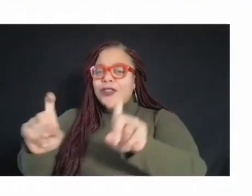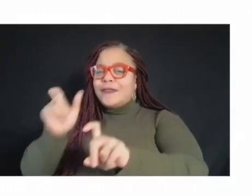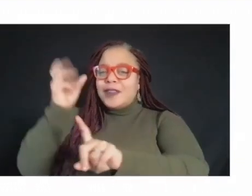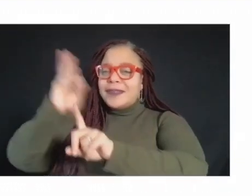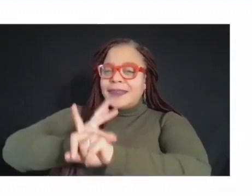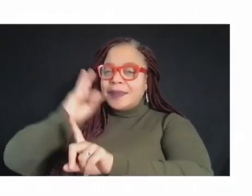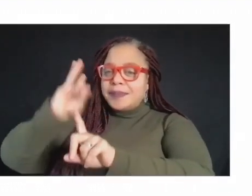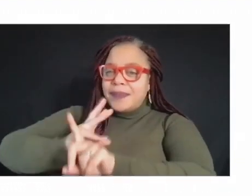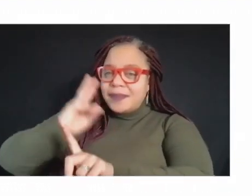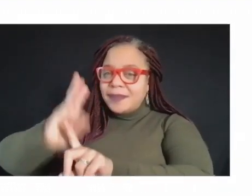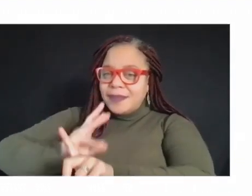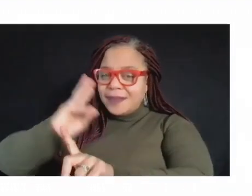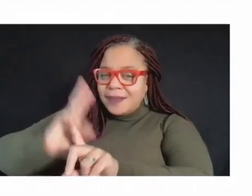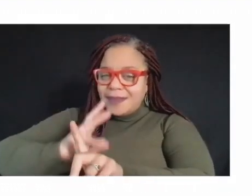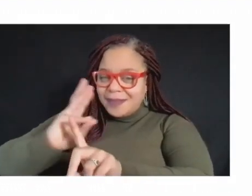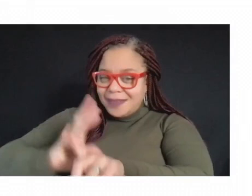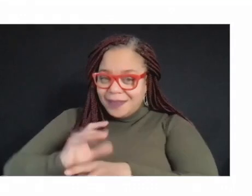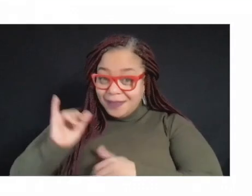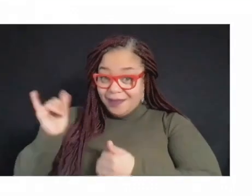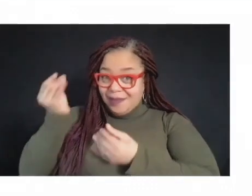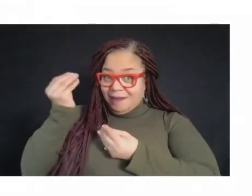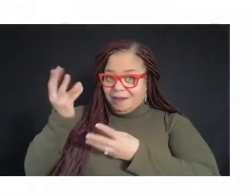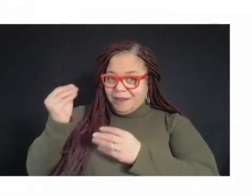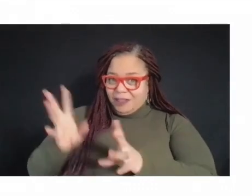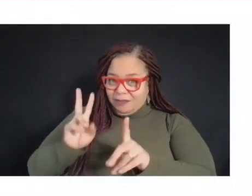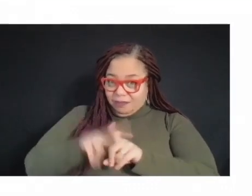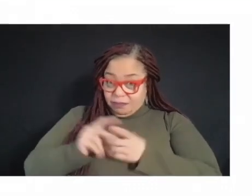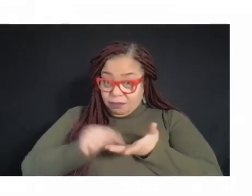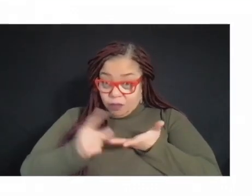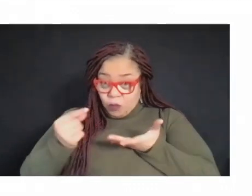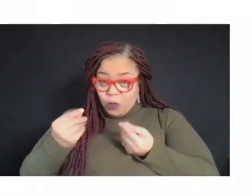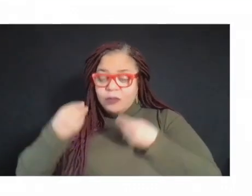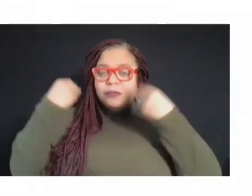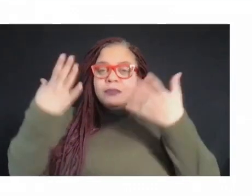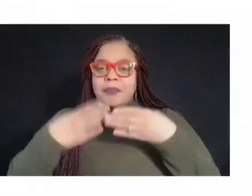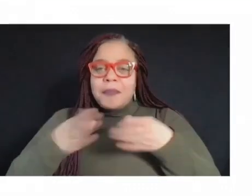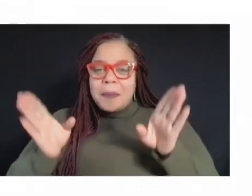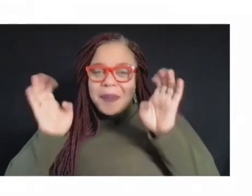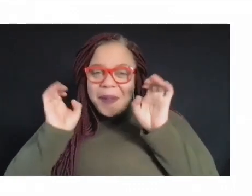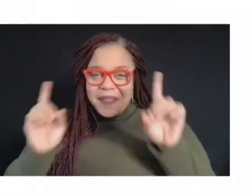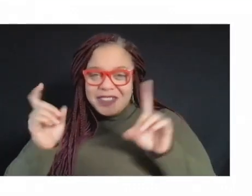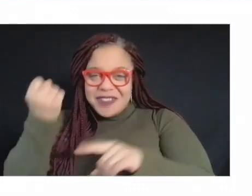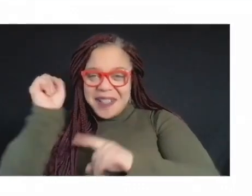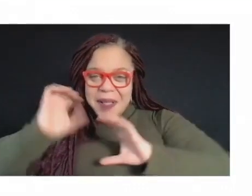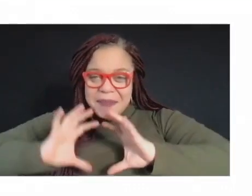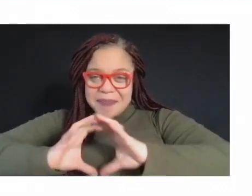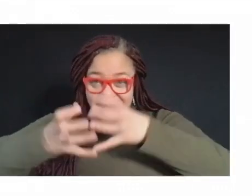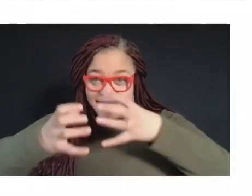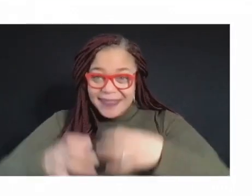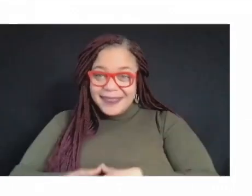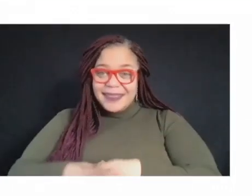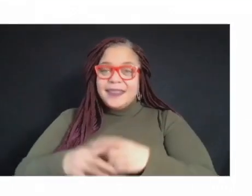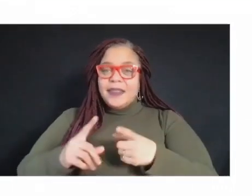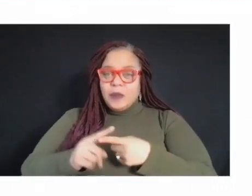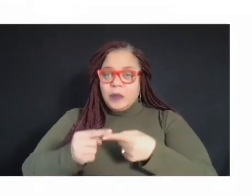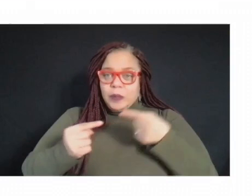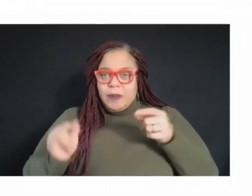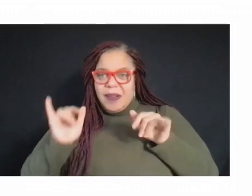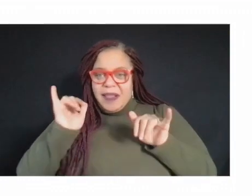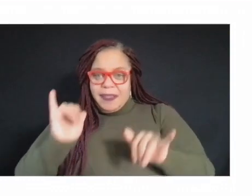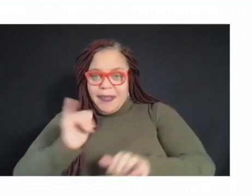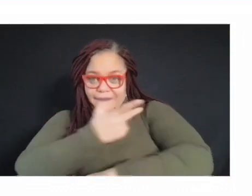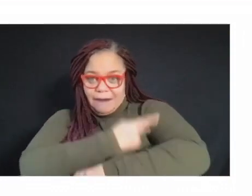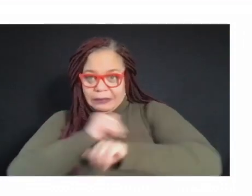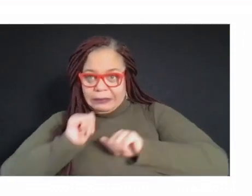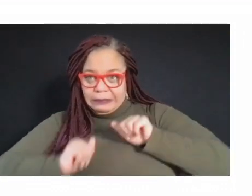implement public education campaigns to counter vaccine hesitancy, address community concerns,